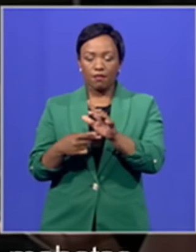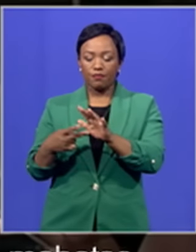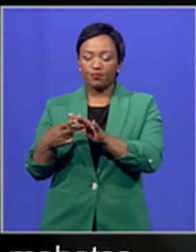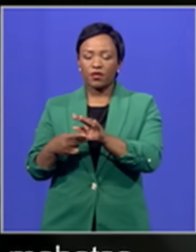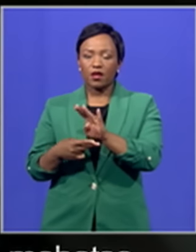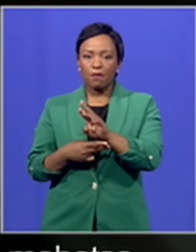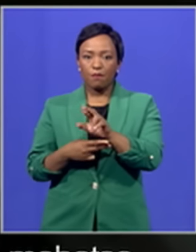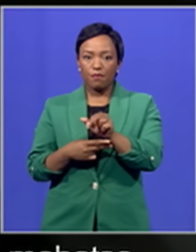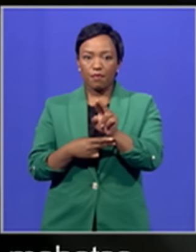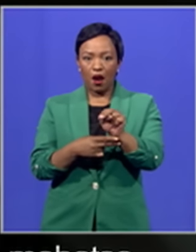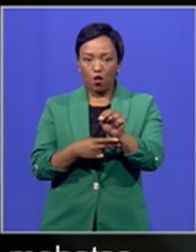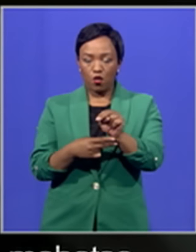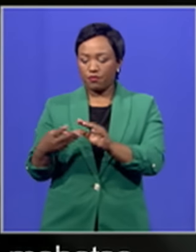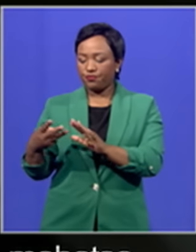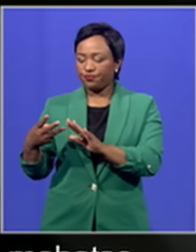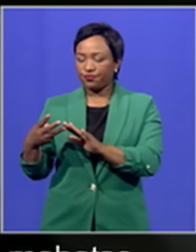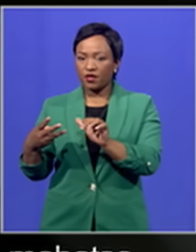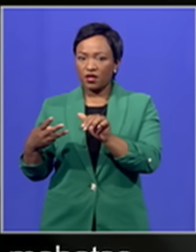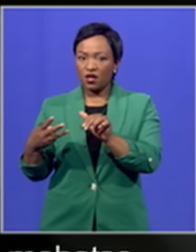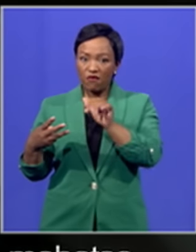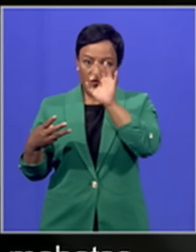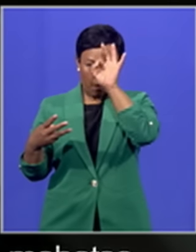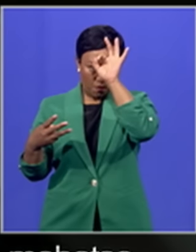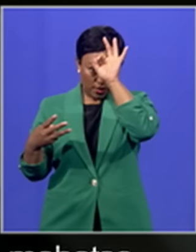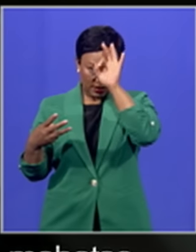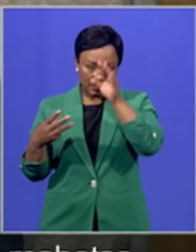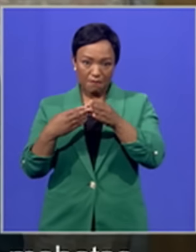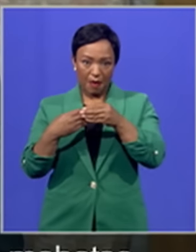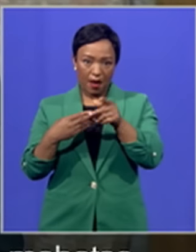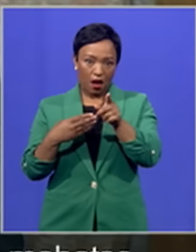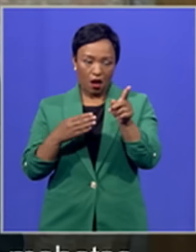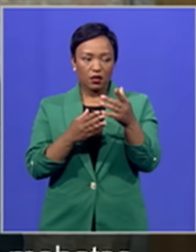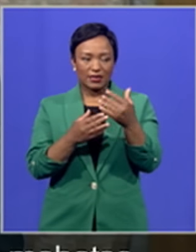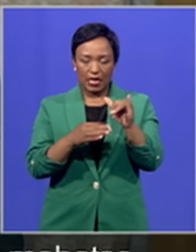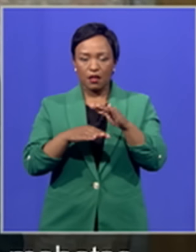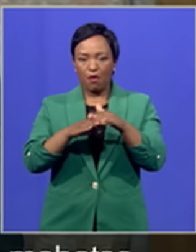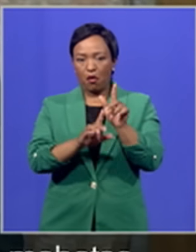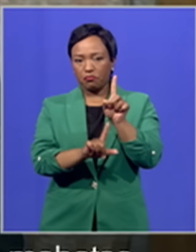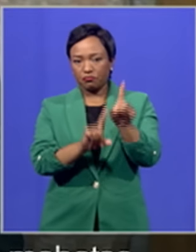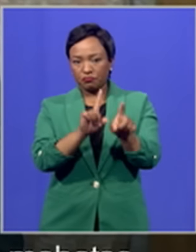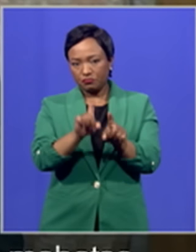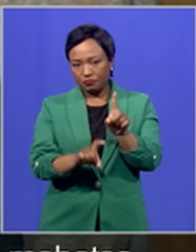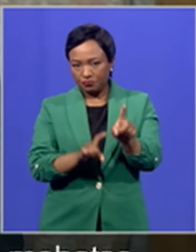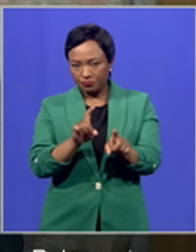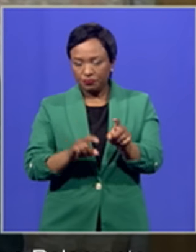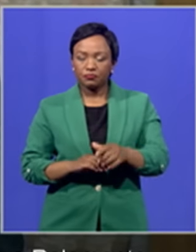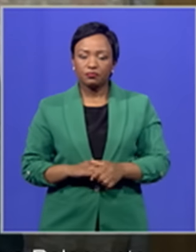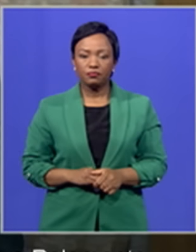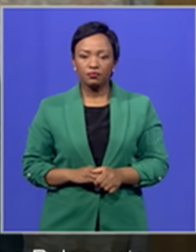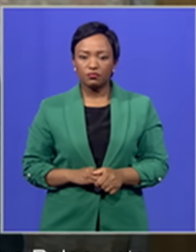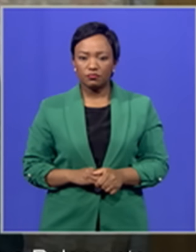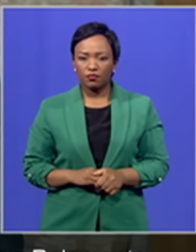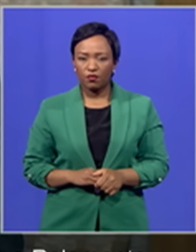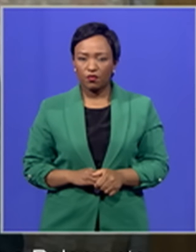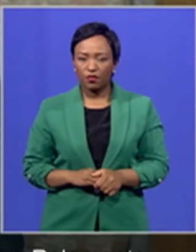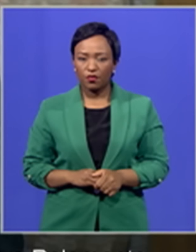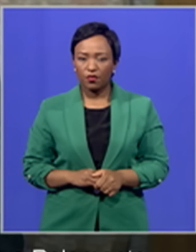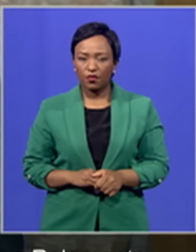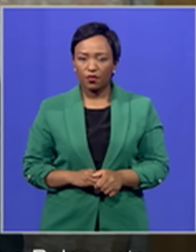Brown Mokgotsi le maloko a sephodisa sa Afrika Borwa. This report is a basis upon which the extension is